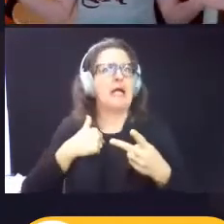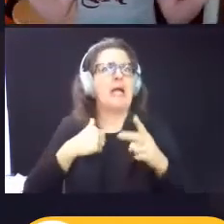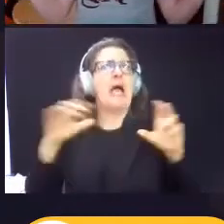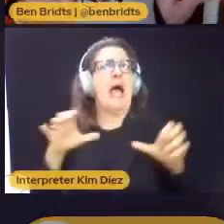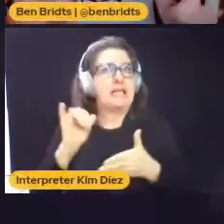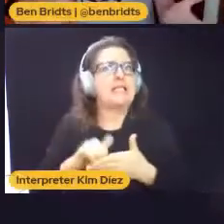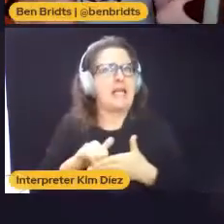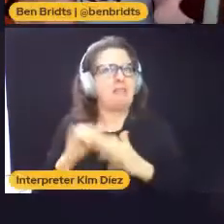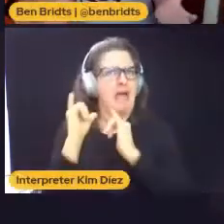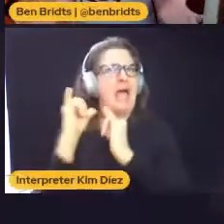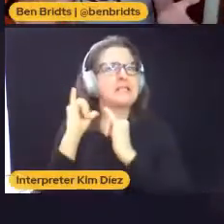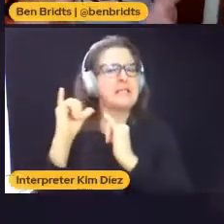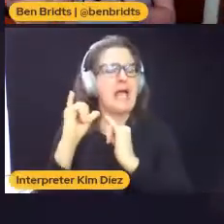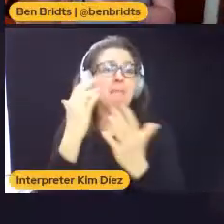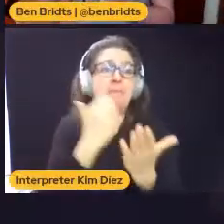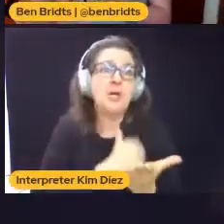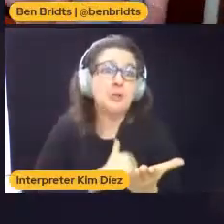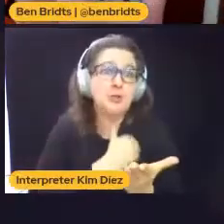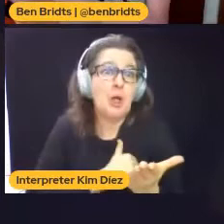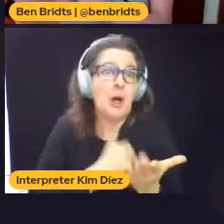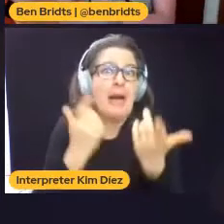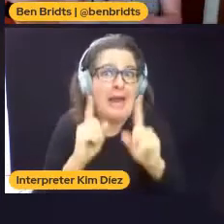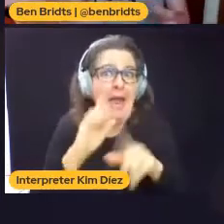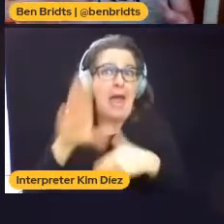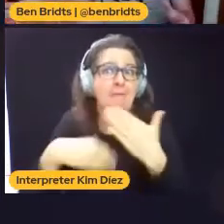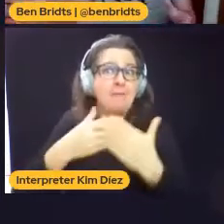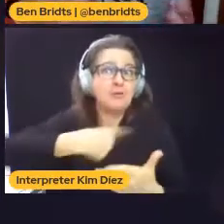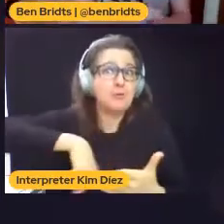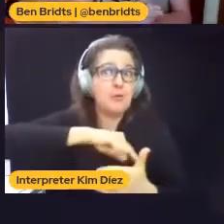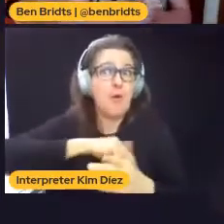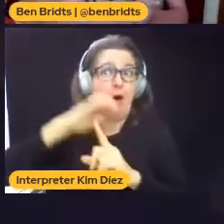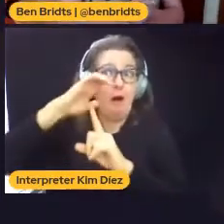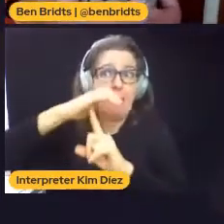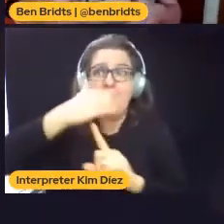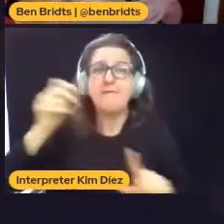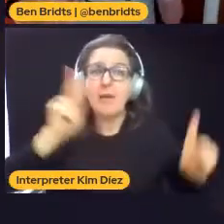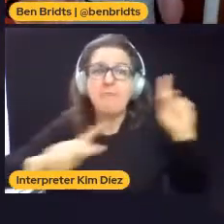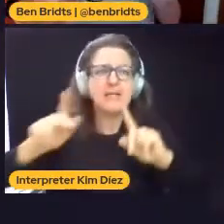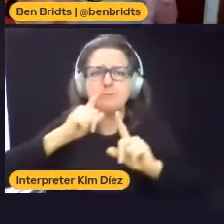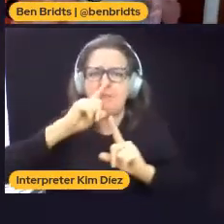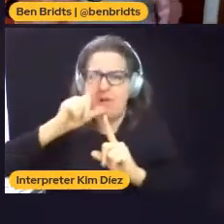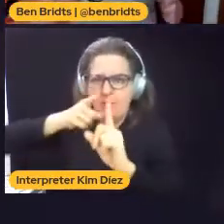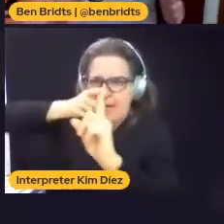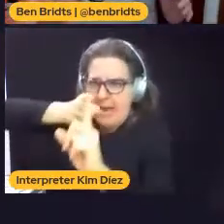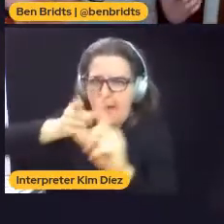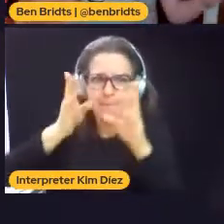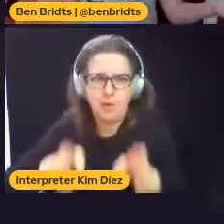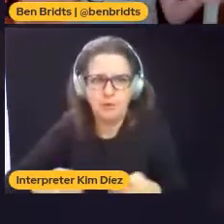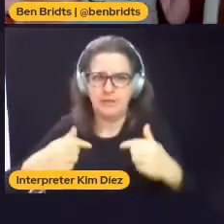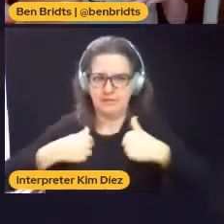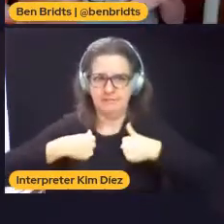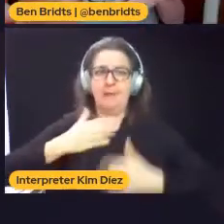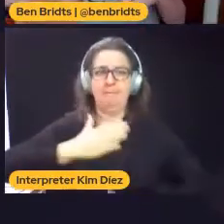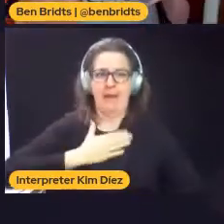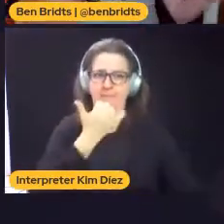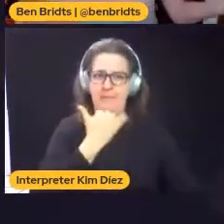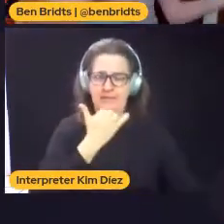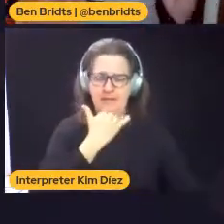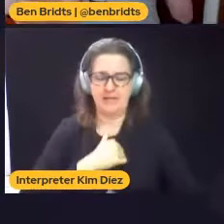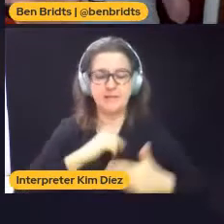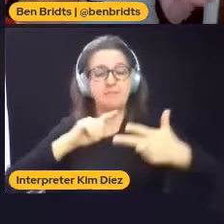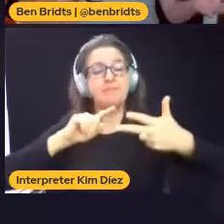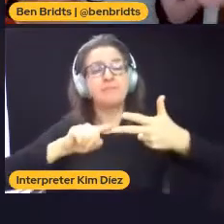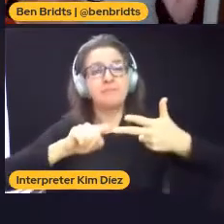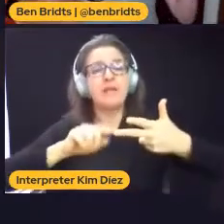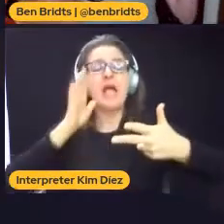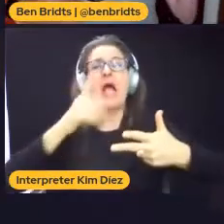it happens to the best of us apparently, but I'm not trying to single anyone out. And thirdly, I'm going to be saying we and